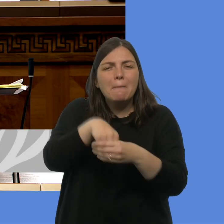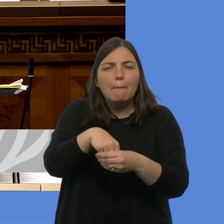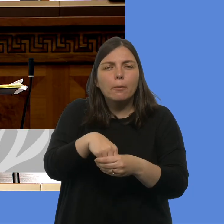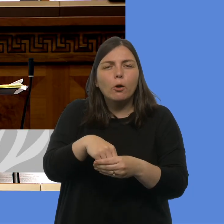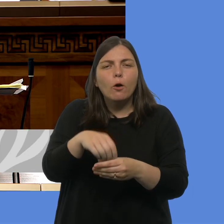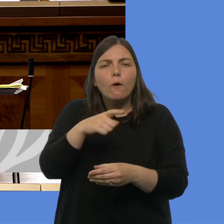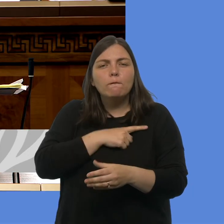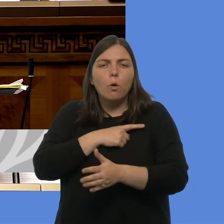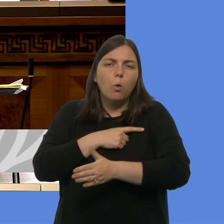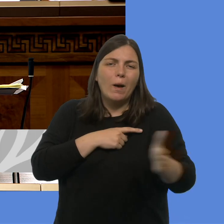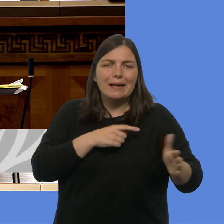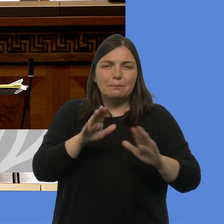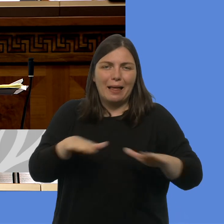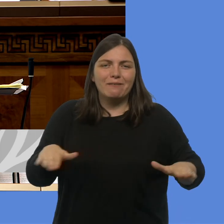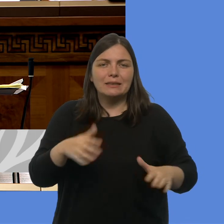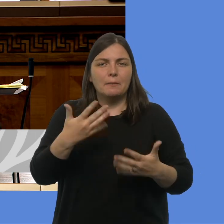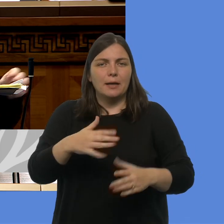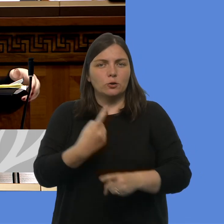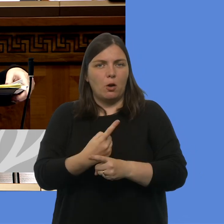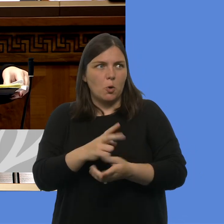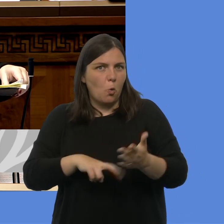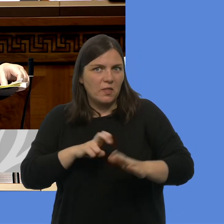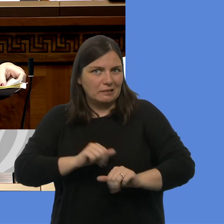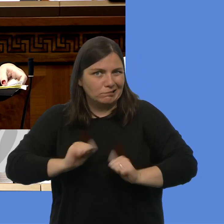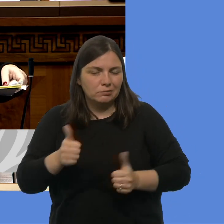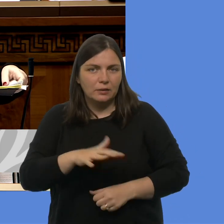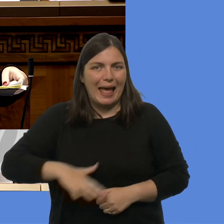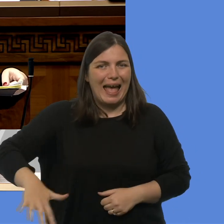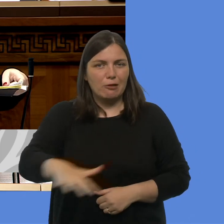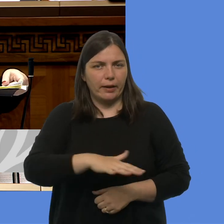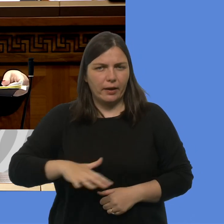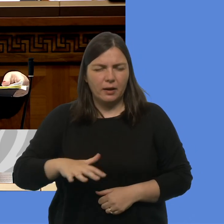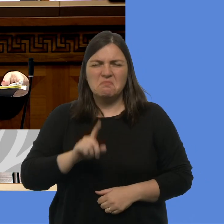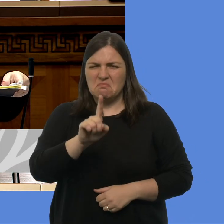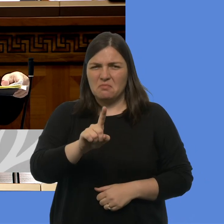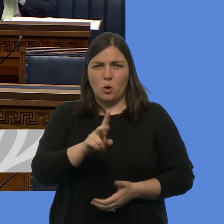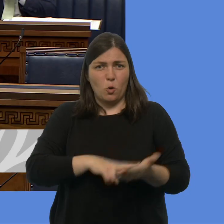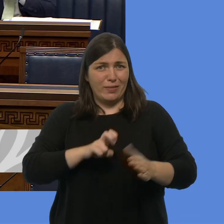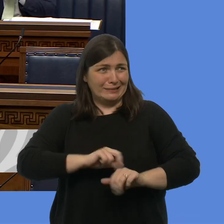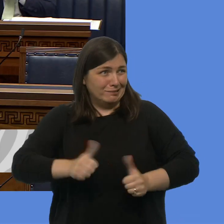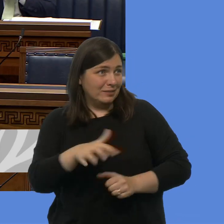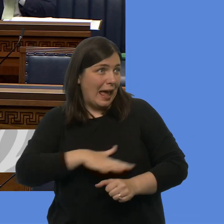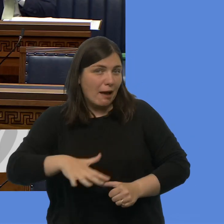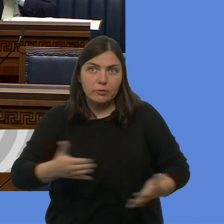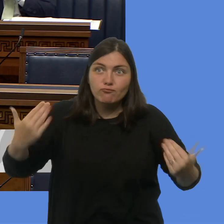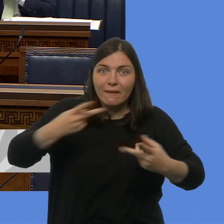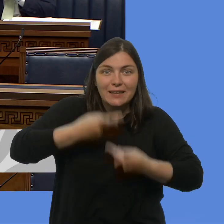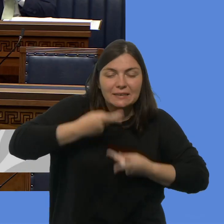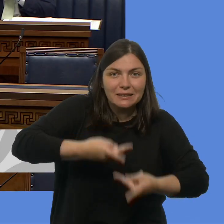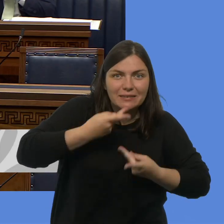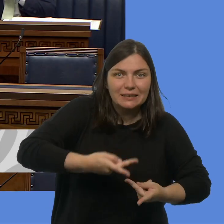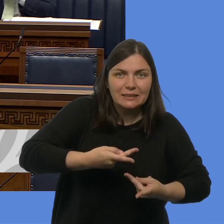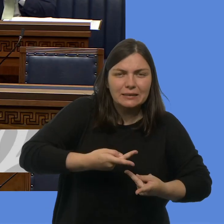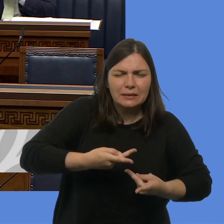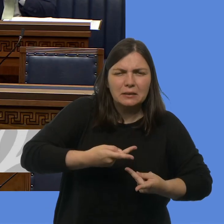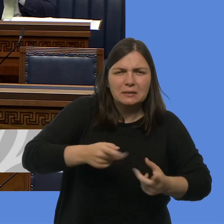Ireland being a world-class destination. But how on one hand can we say Northern Ireland is a world-class destination? How on the other hand can we say, in terms of the